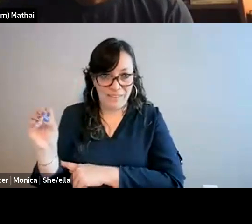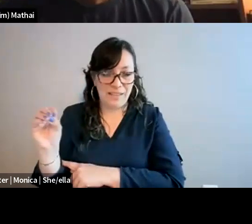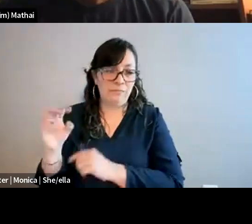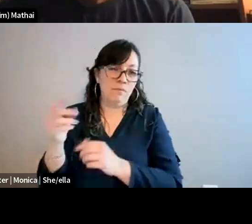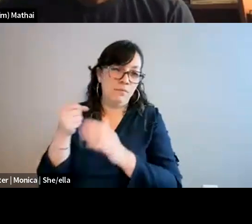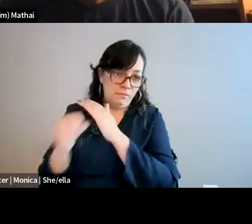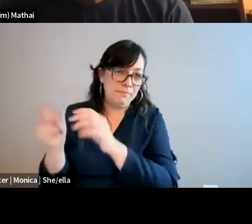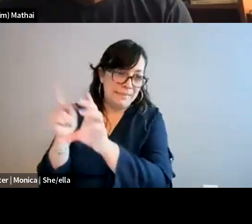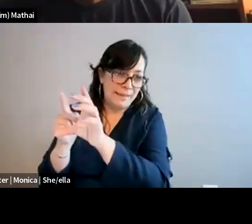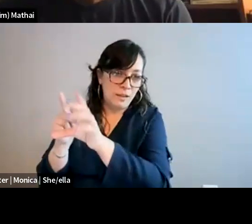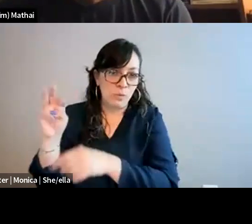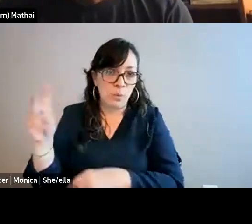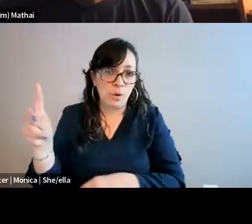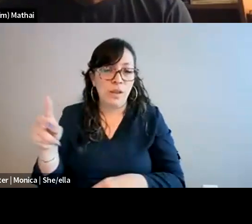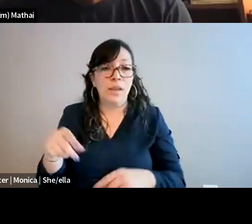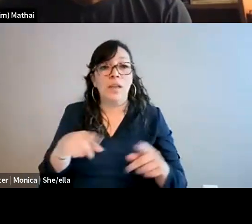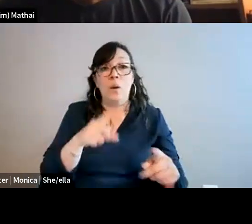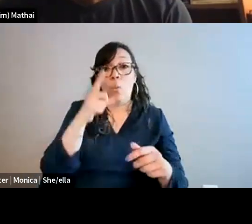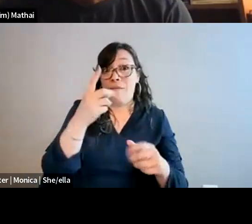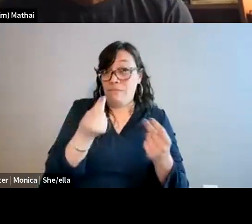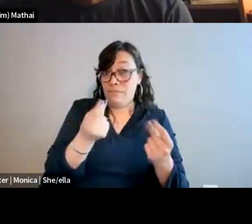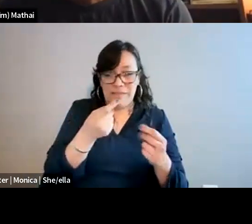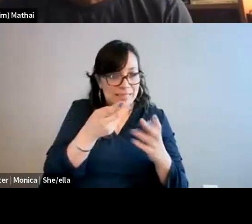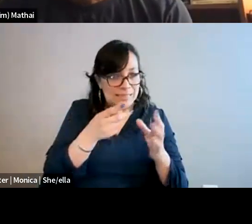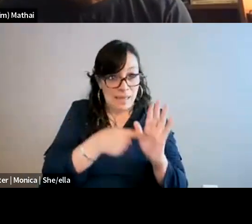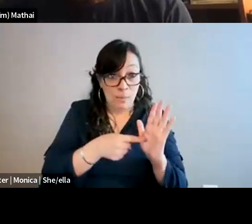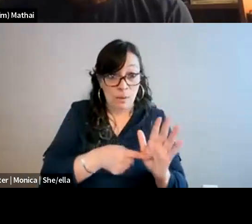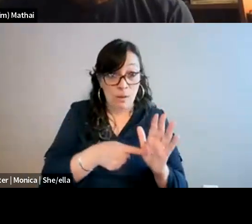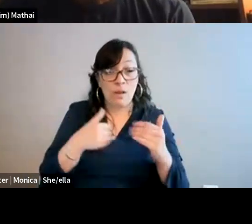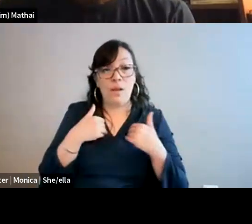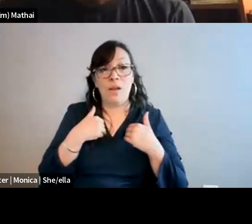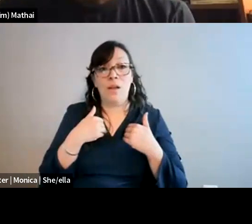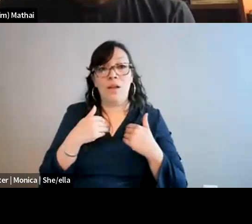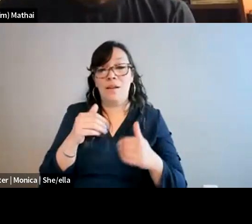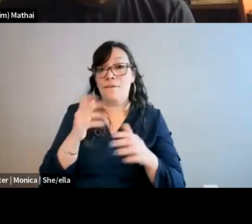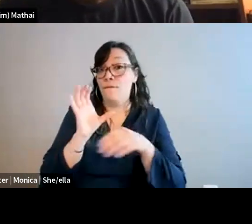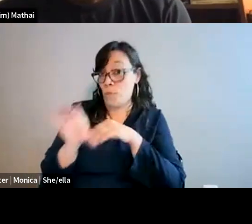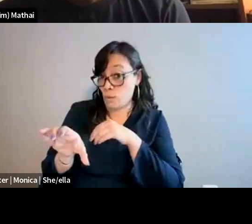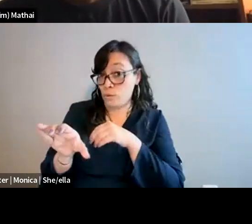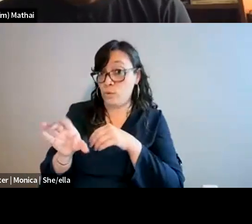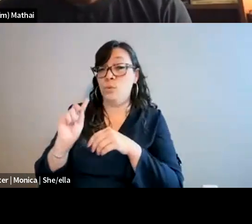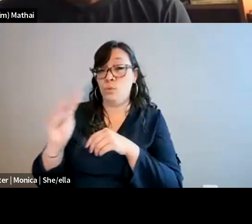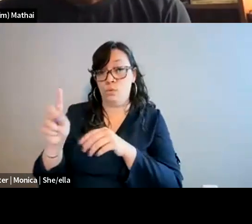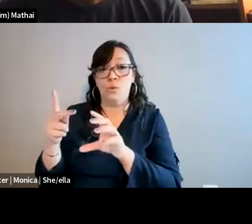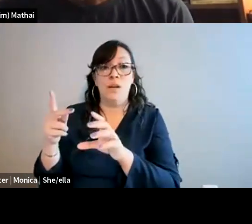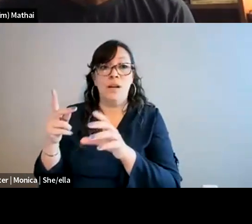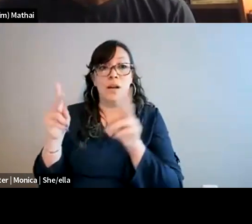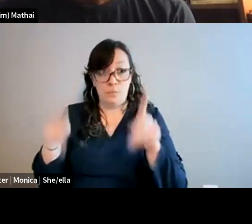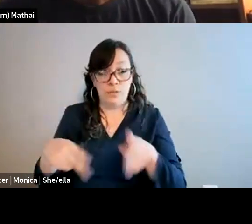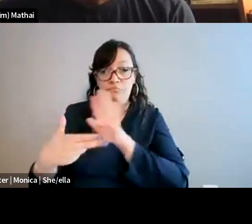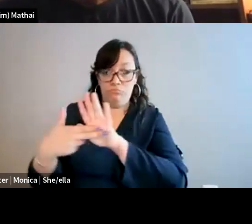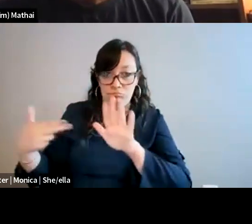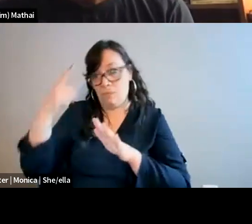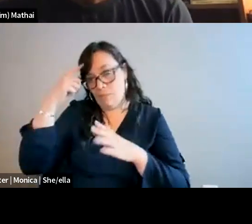I'll shut up. One of the quickest examples of getting involuntarily or forced to have someone pegged as a mental